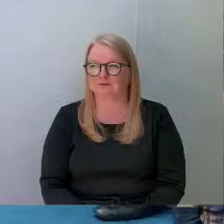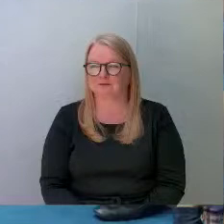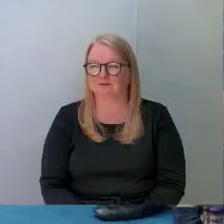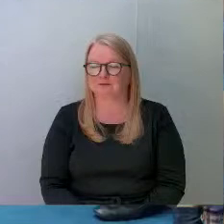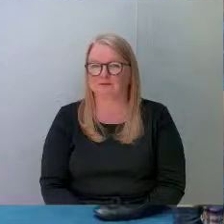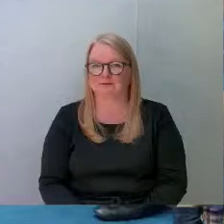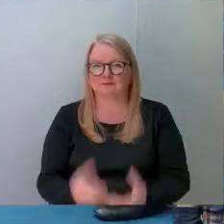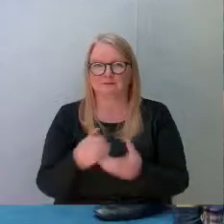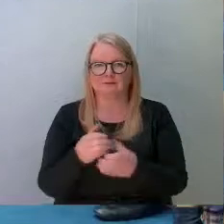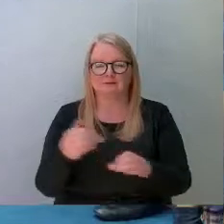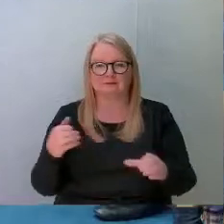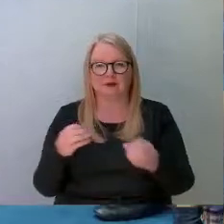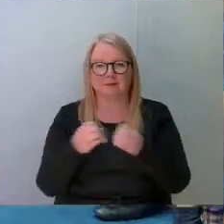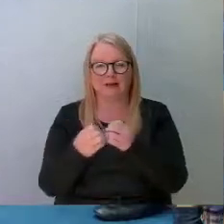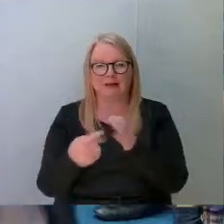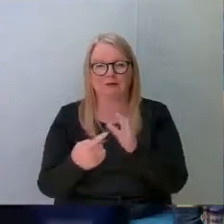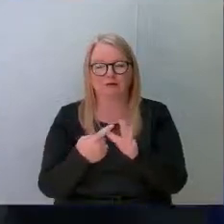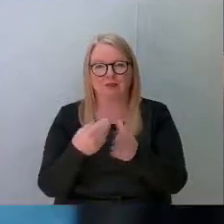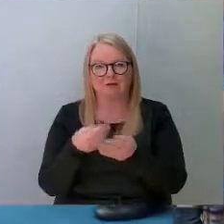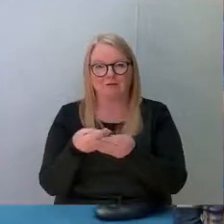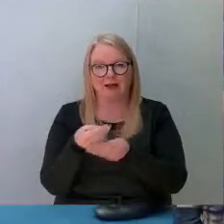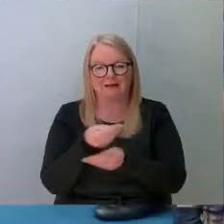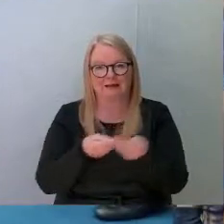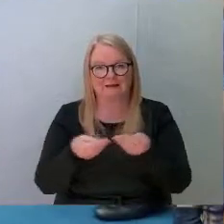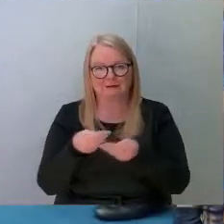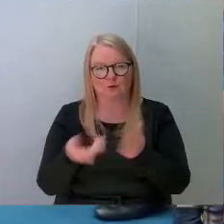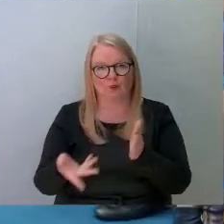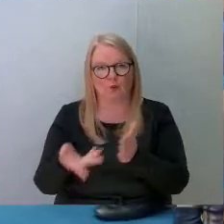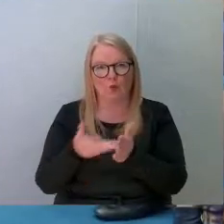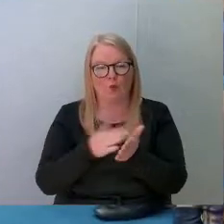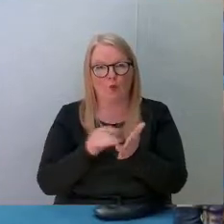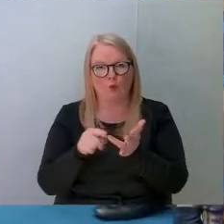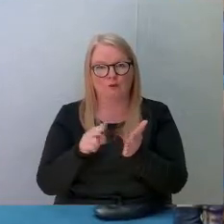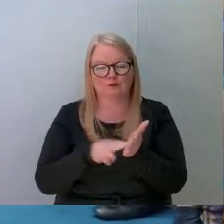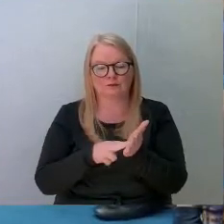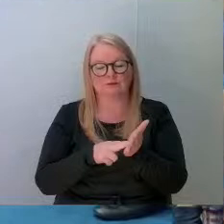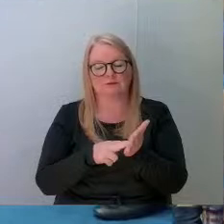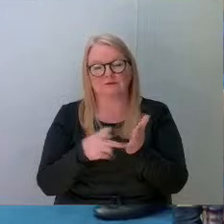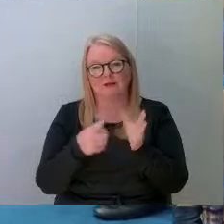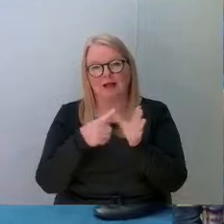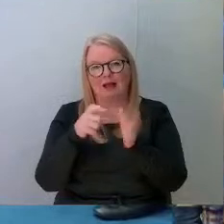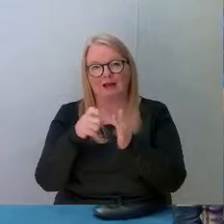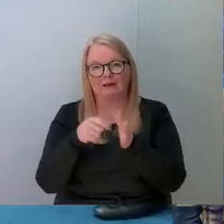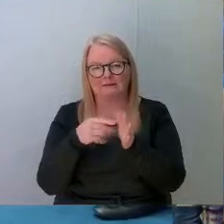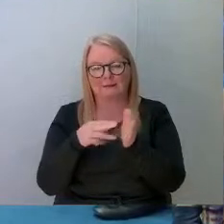For the degree of Bachelor of Finance with Honours, Adam Young.